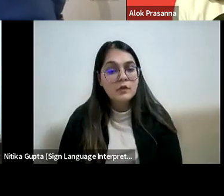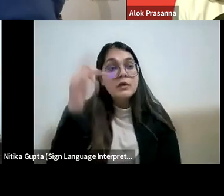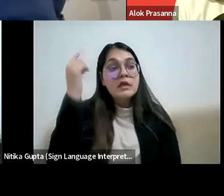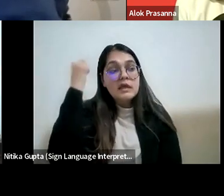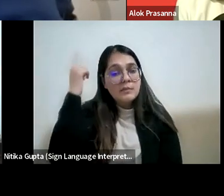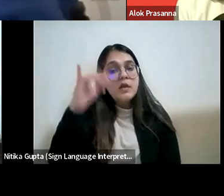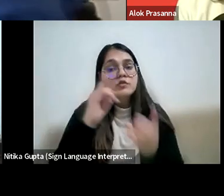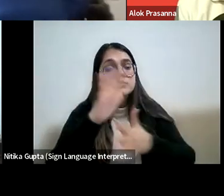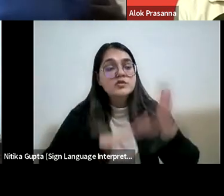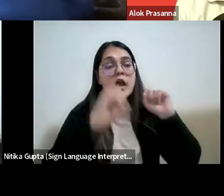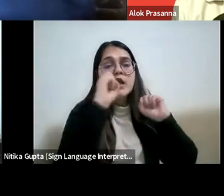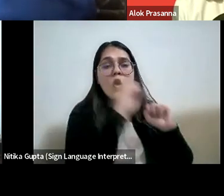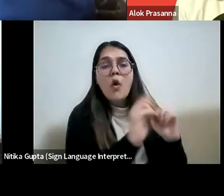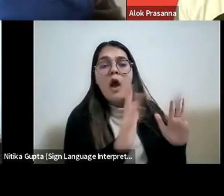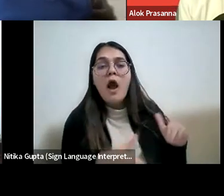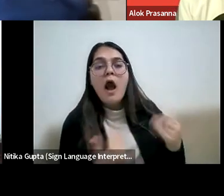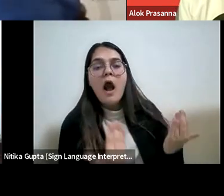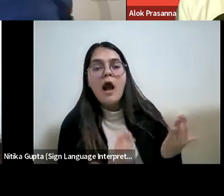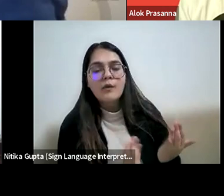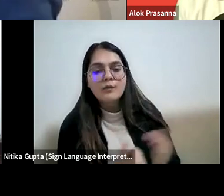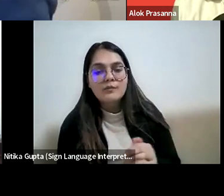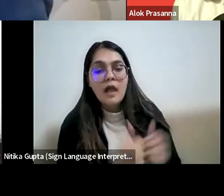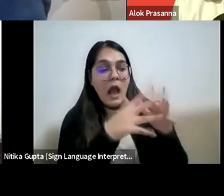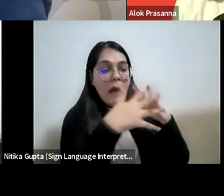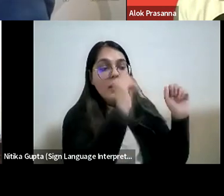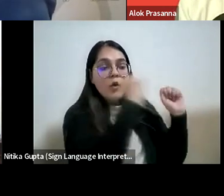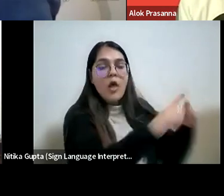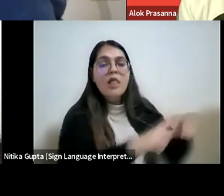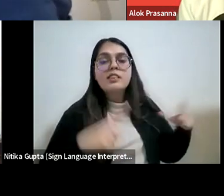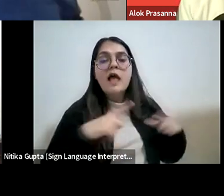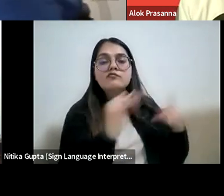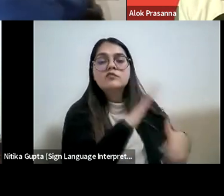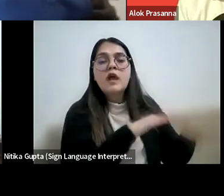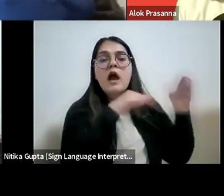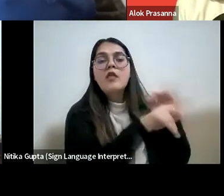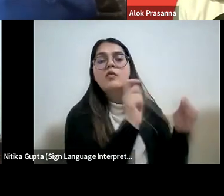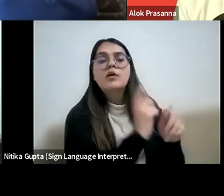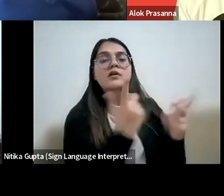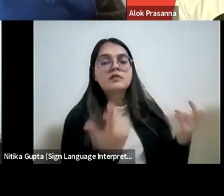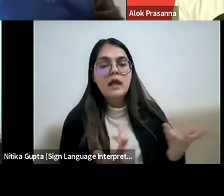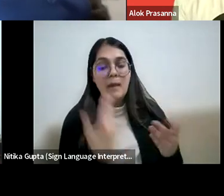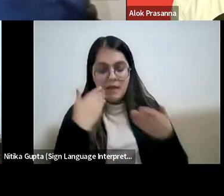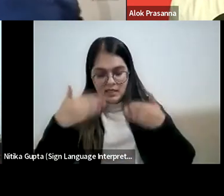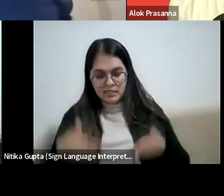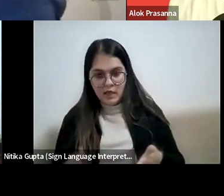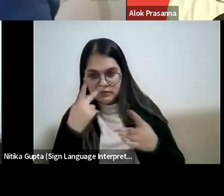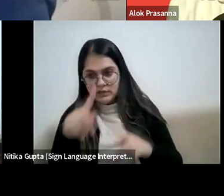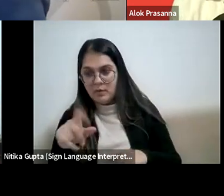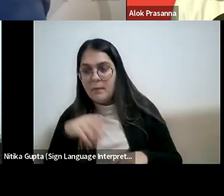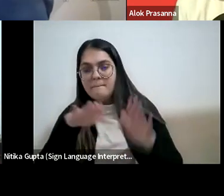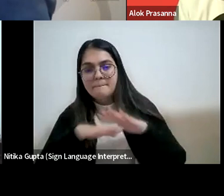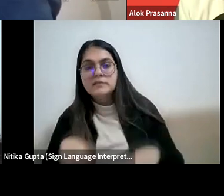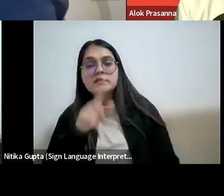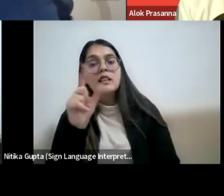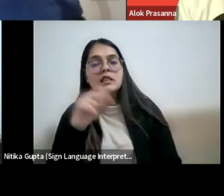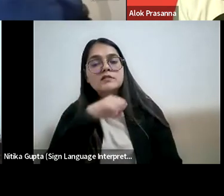context, where the American society was placed. But what are we seeing today? You see children of 10 years branding